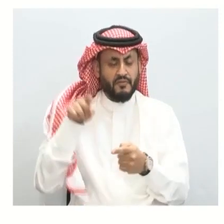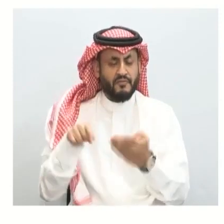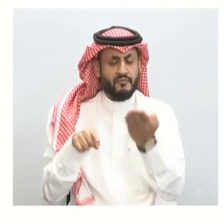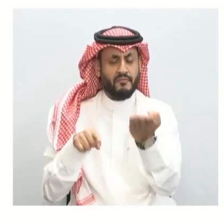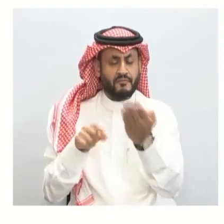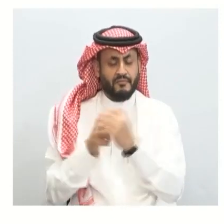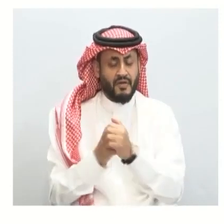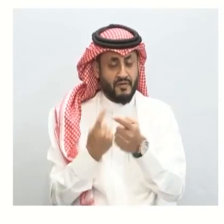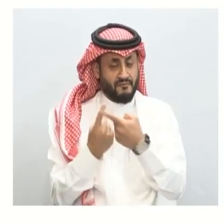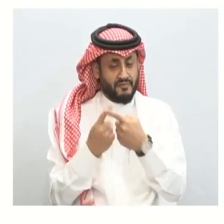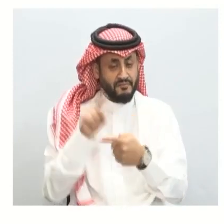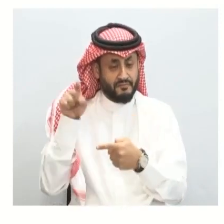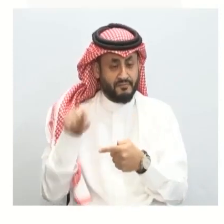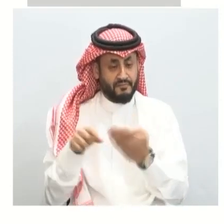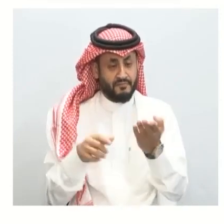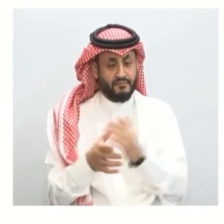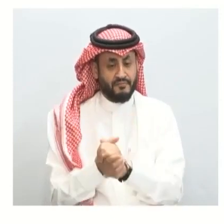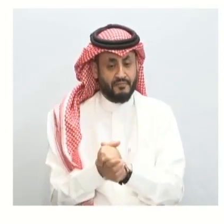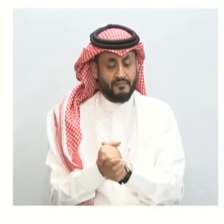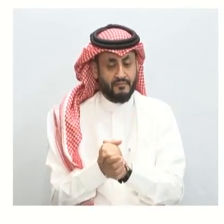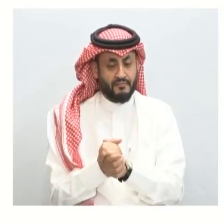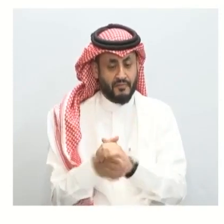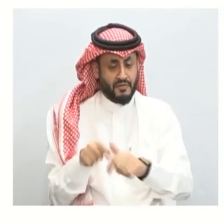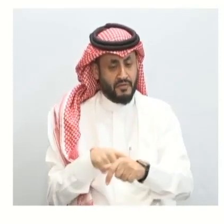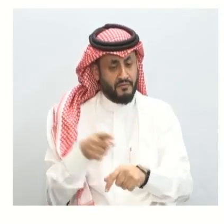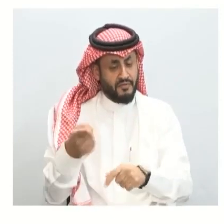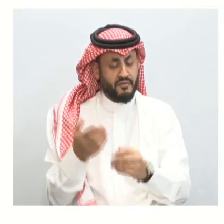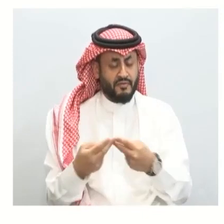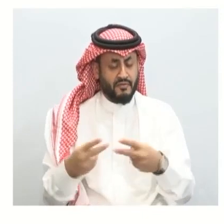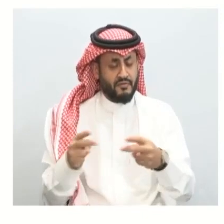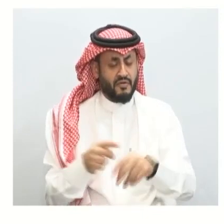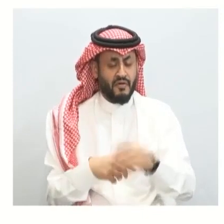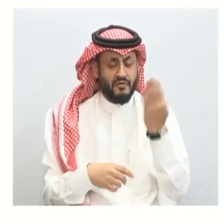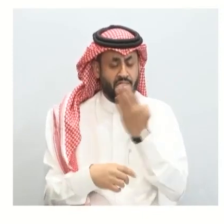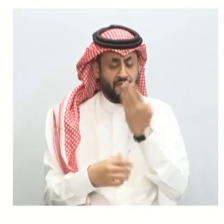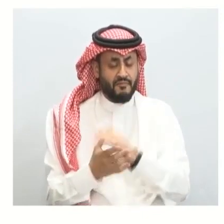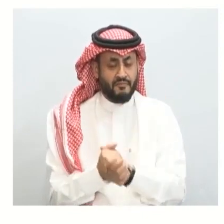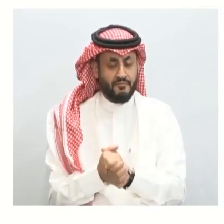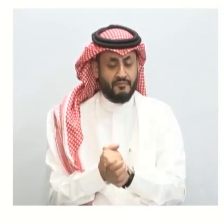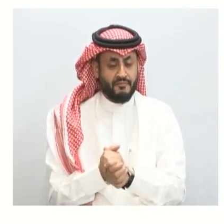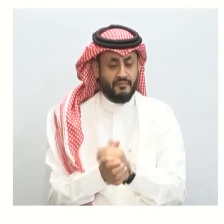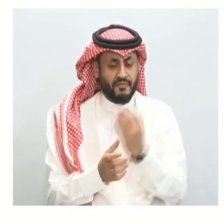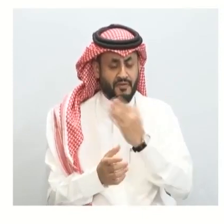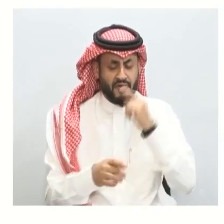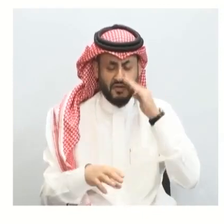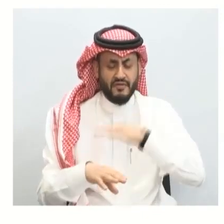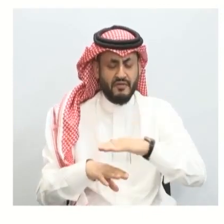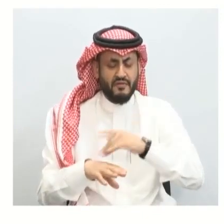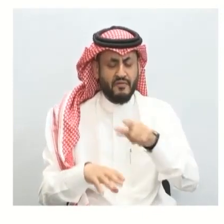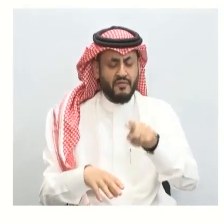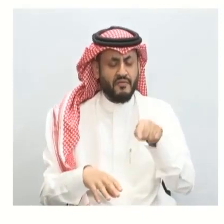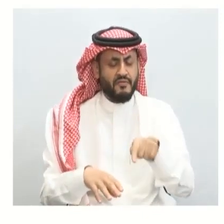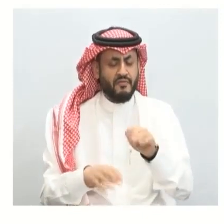the first question that we have. Now, you do have the time. I'm going to give you some time. You have 10 seconds just to search for the